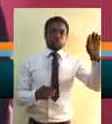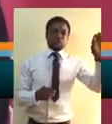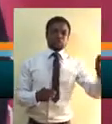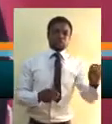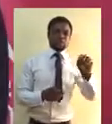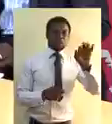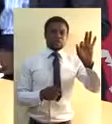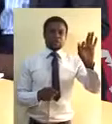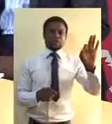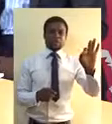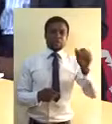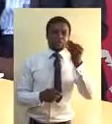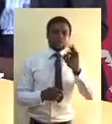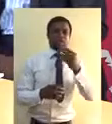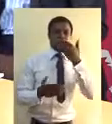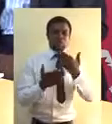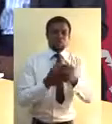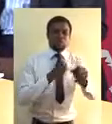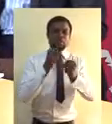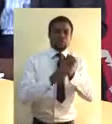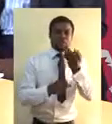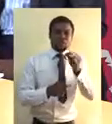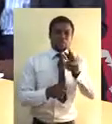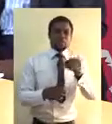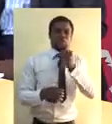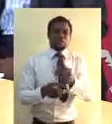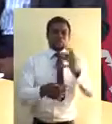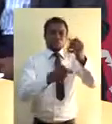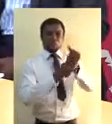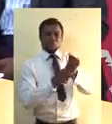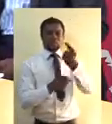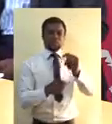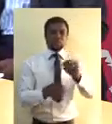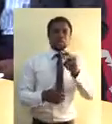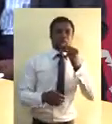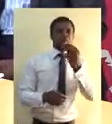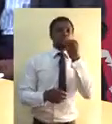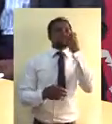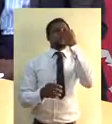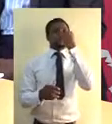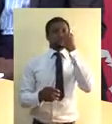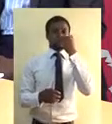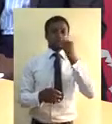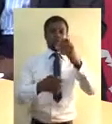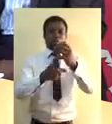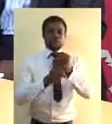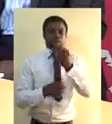you, right? Because you also won the Multina Teacher of the Year. You were the first runner-up in Nigeria as well.